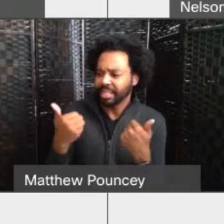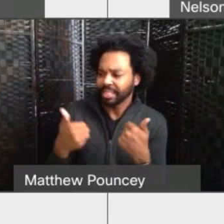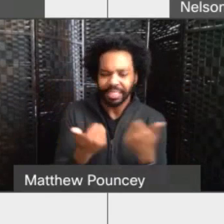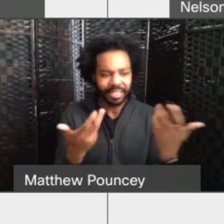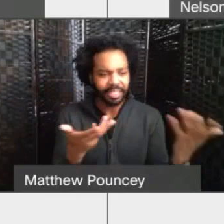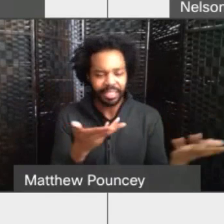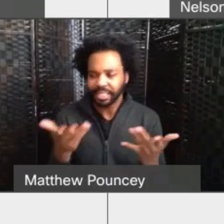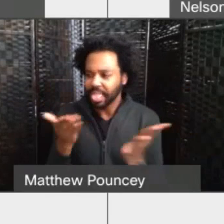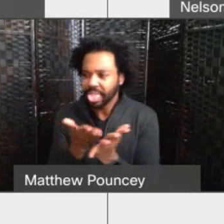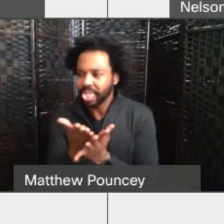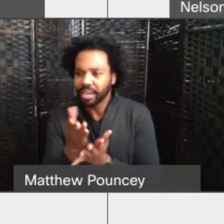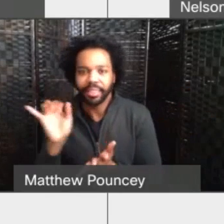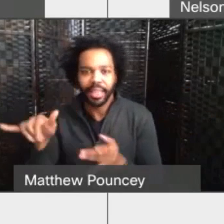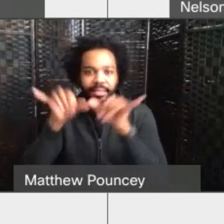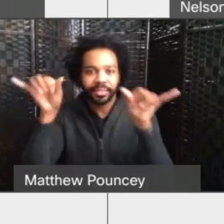system, but